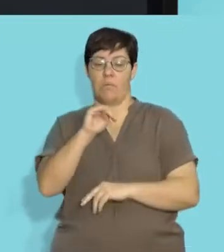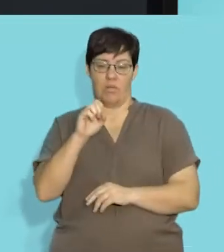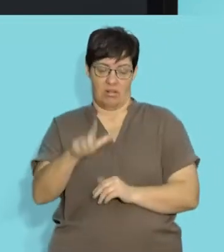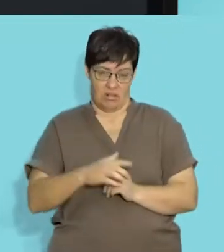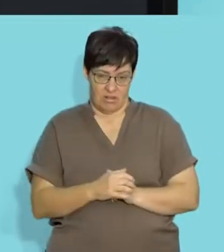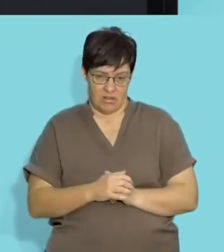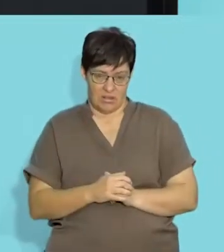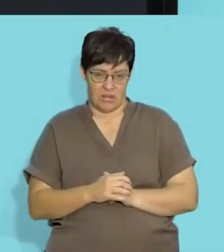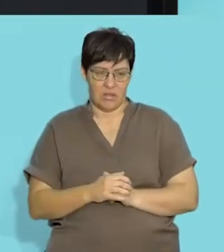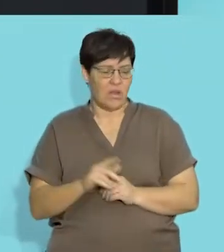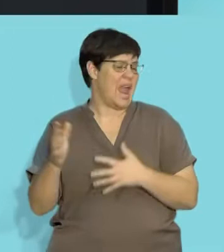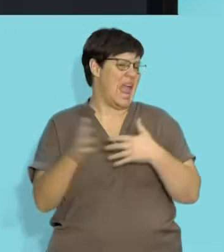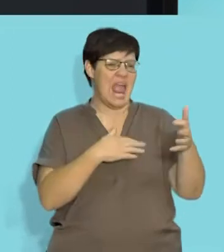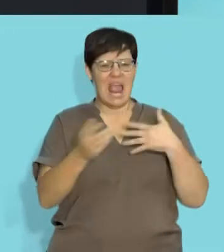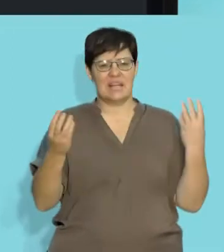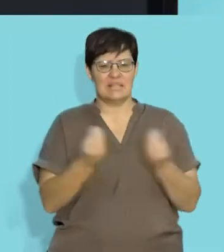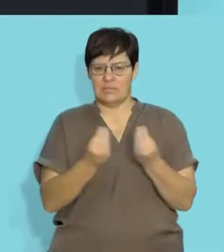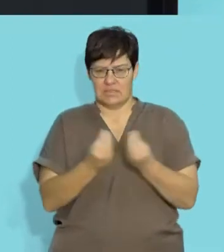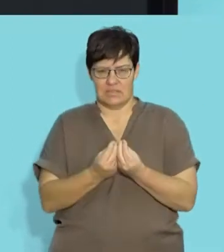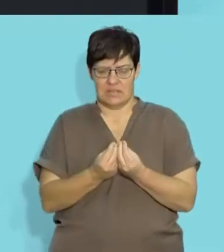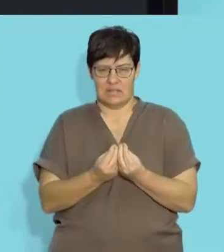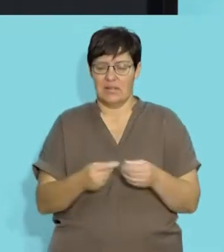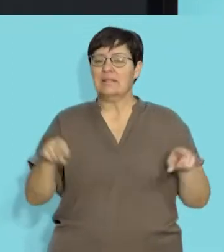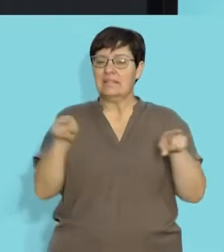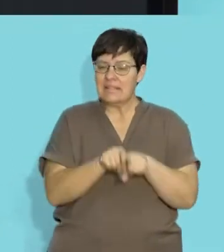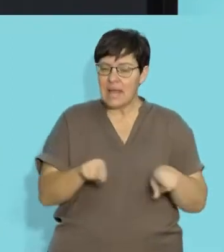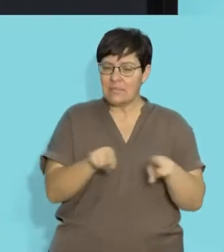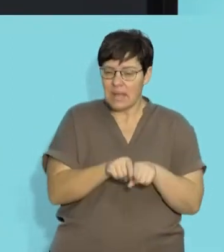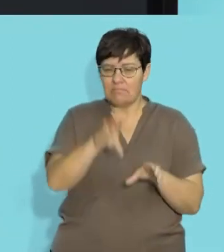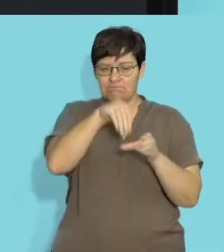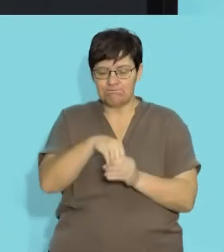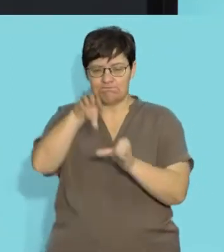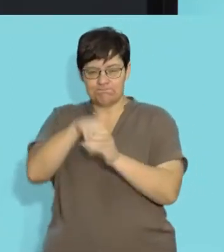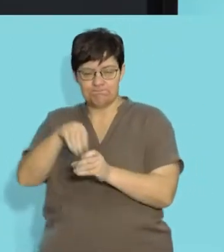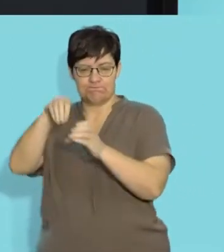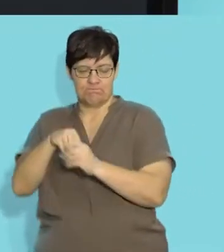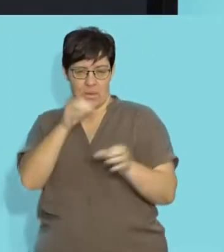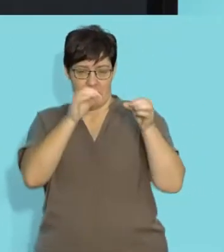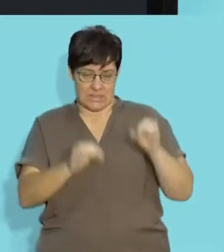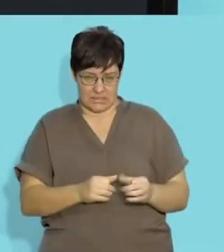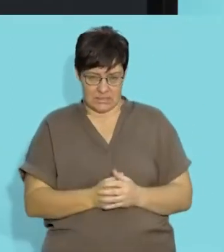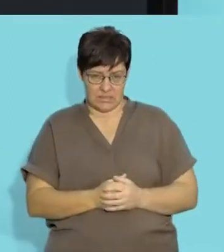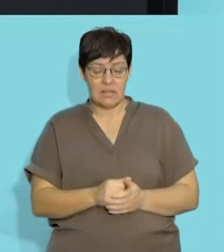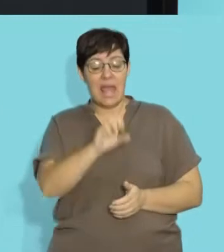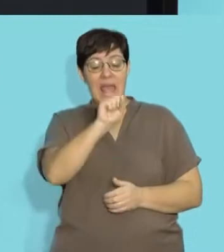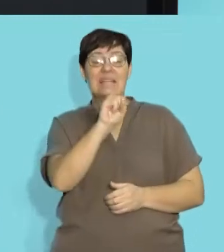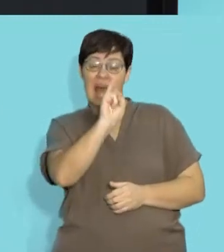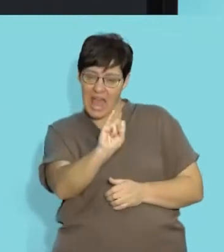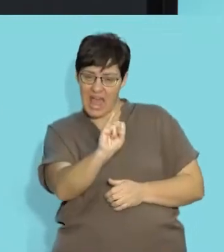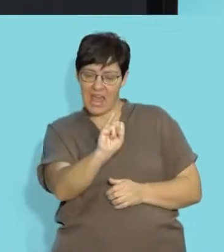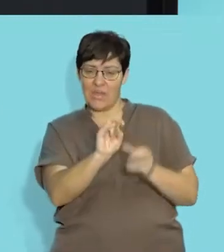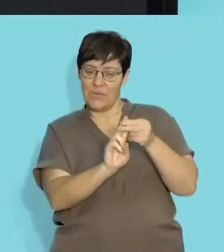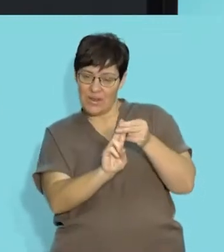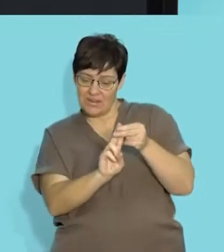because a mole of any substance contains the same number of particles, right? So it's always the SI unit, which is the mole. So if we've